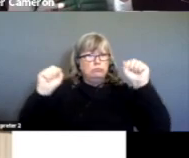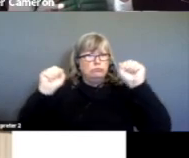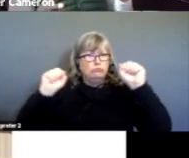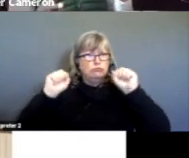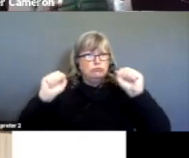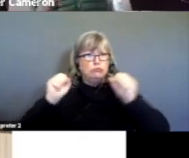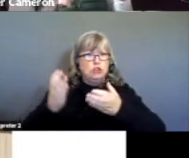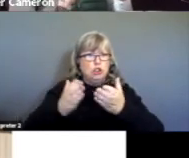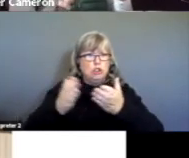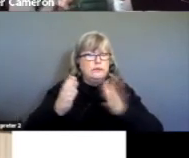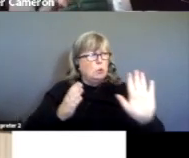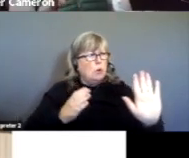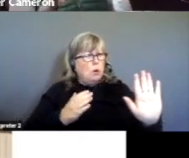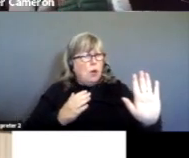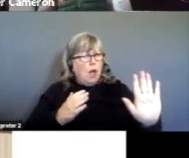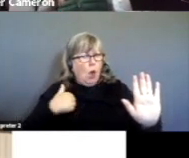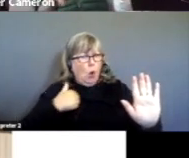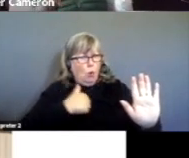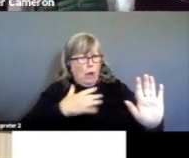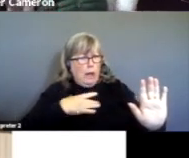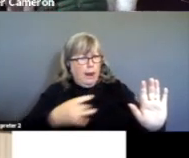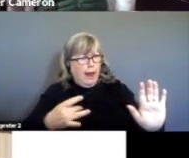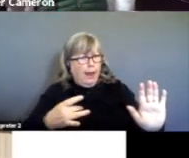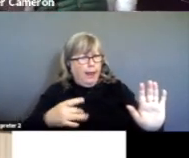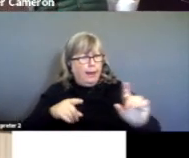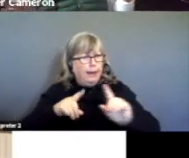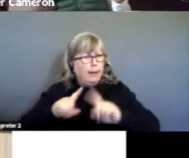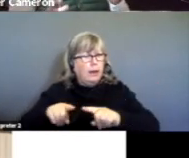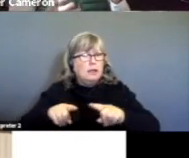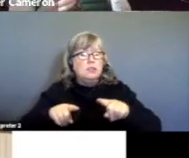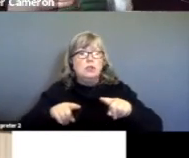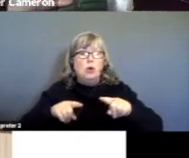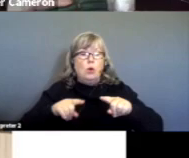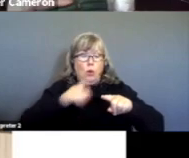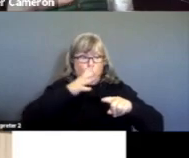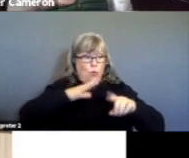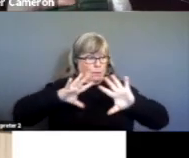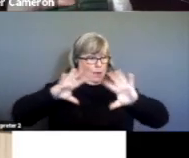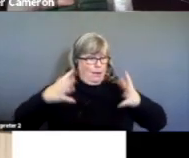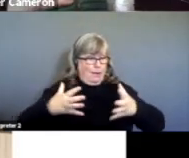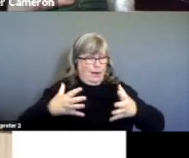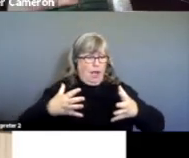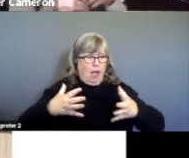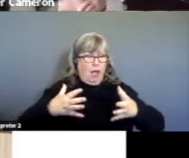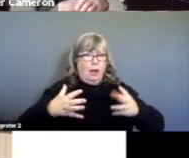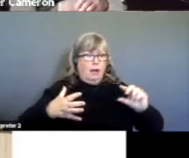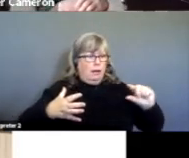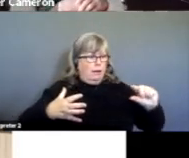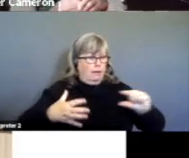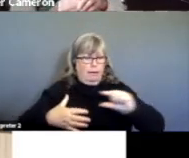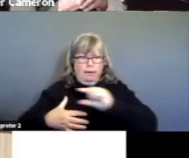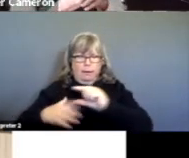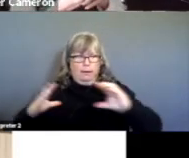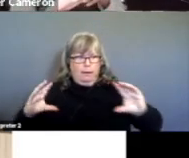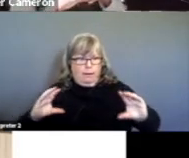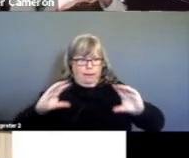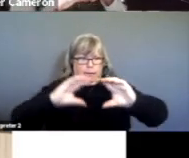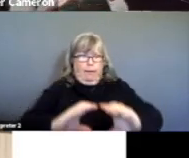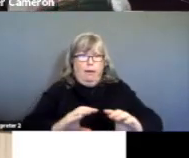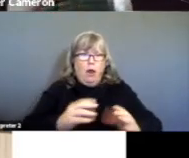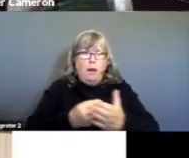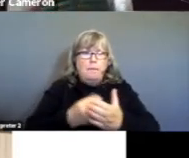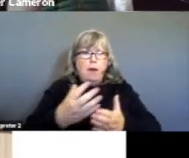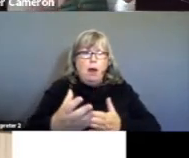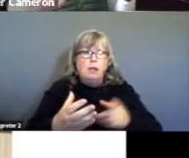this. They came together and they purchased it. And it's now, ever since 2015, ongoing